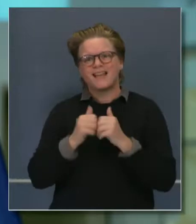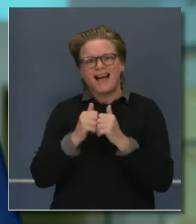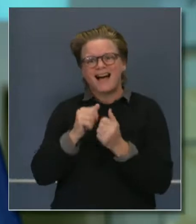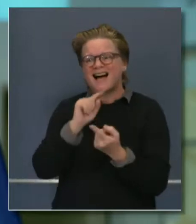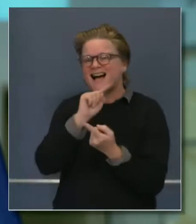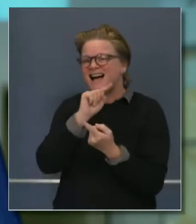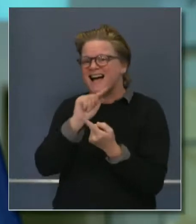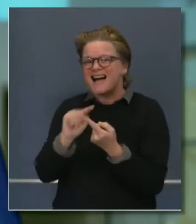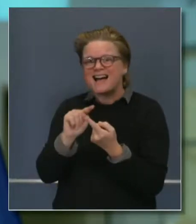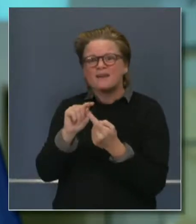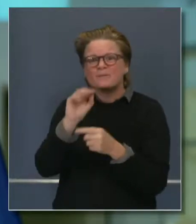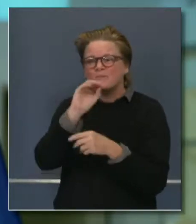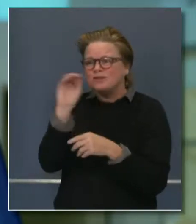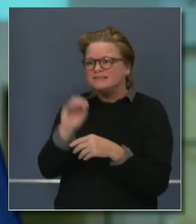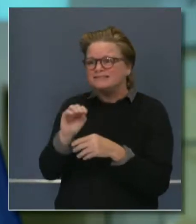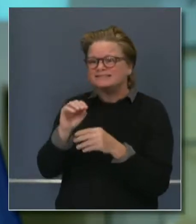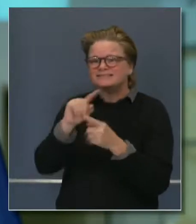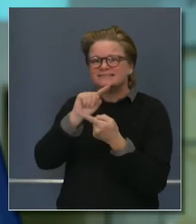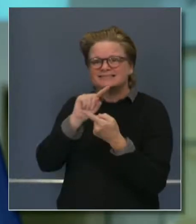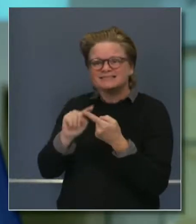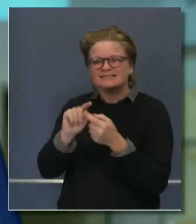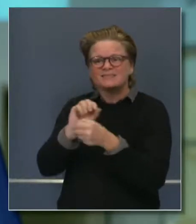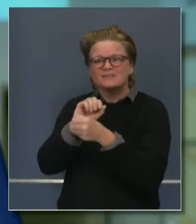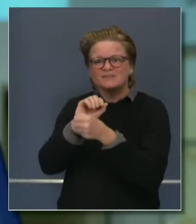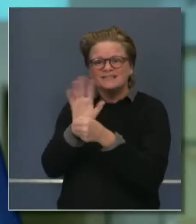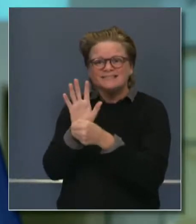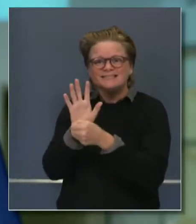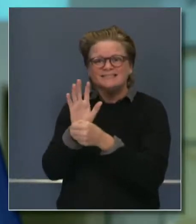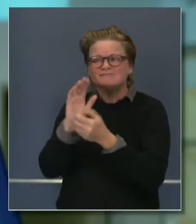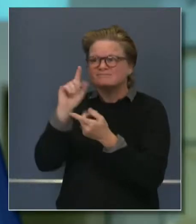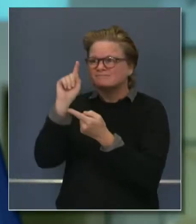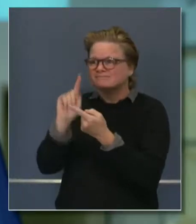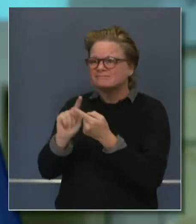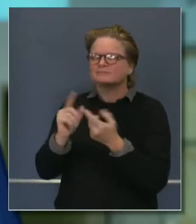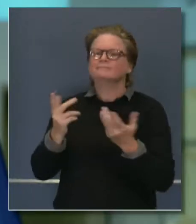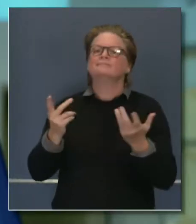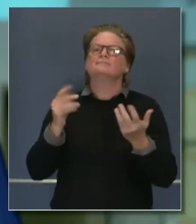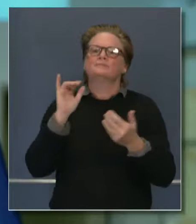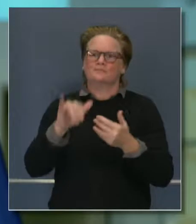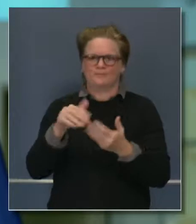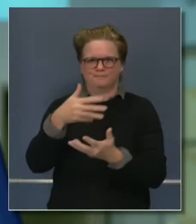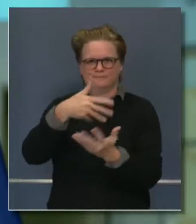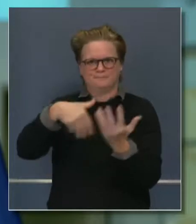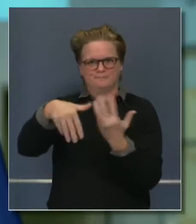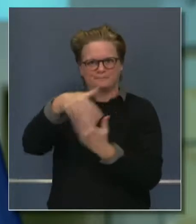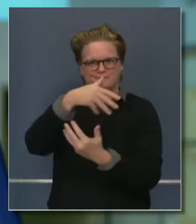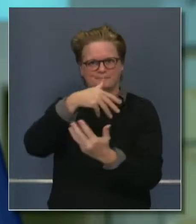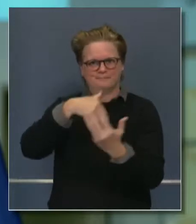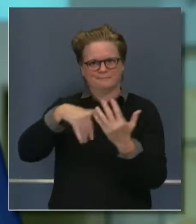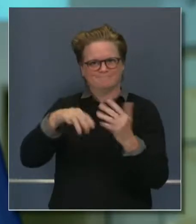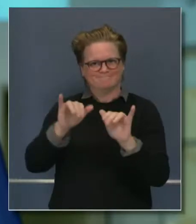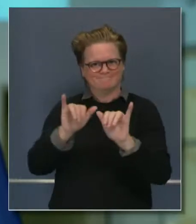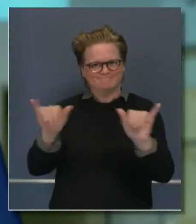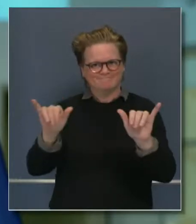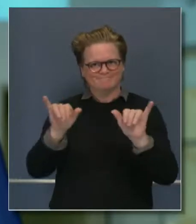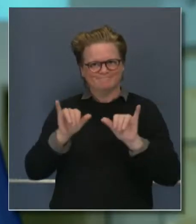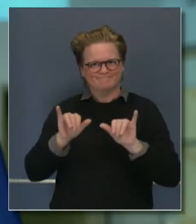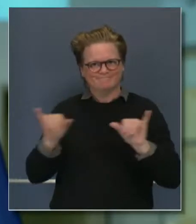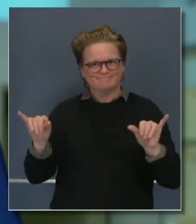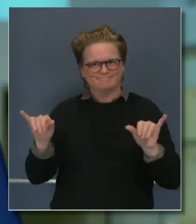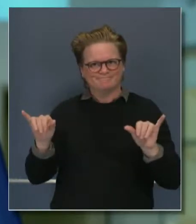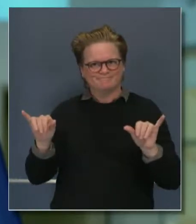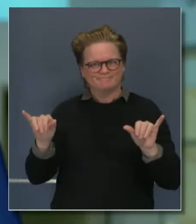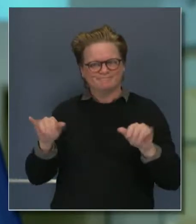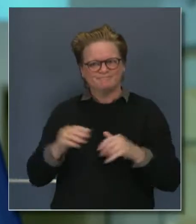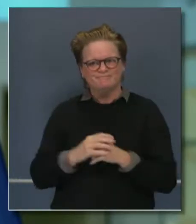forward to tomorrow and the tier assignments, and frankly, a look forward to potentially no counties moving forward, but